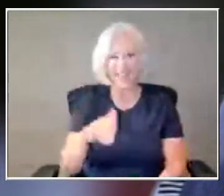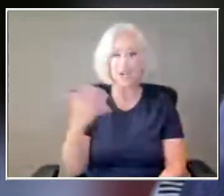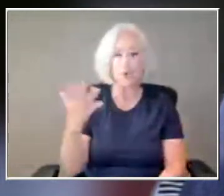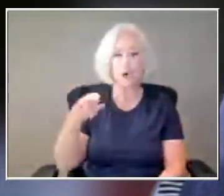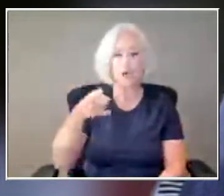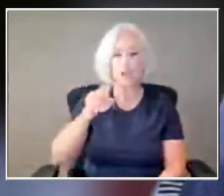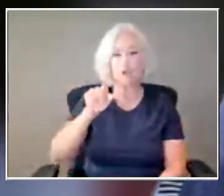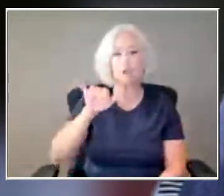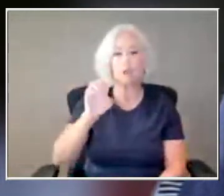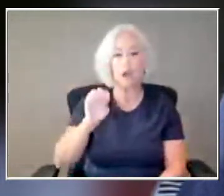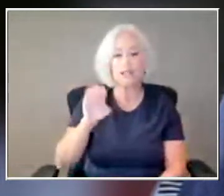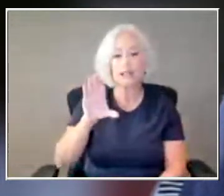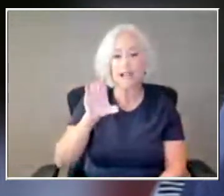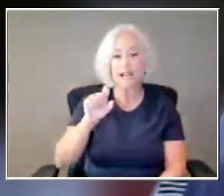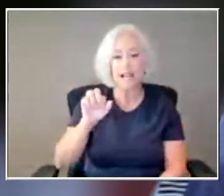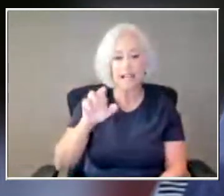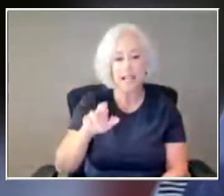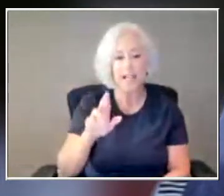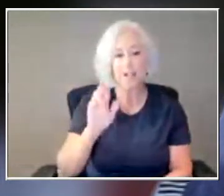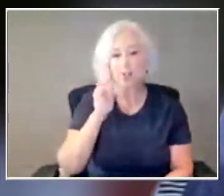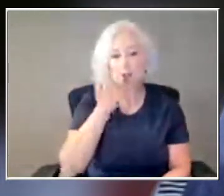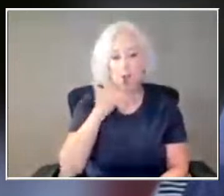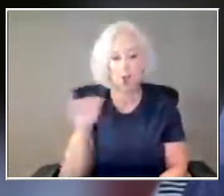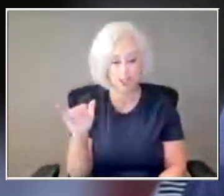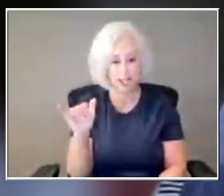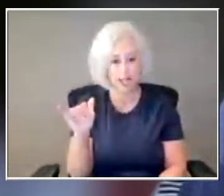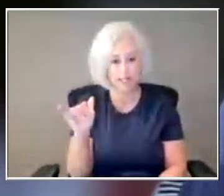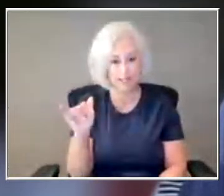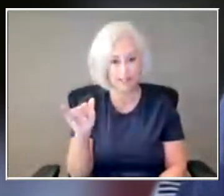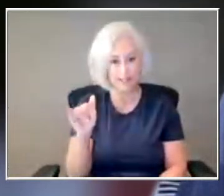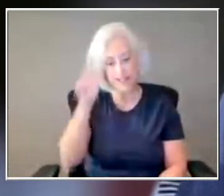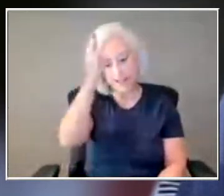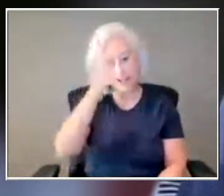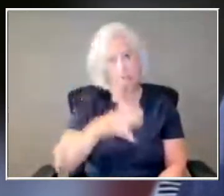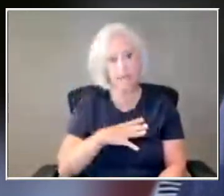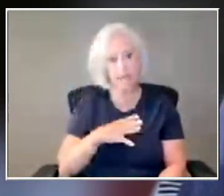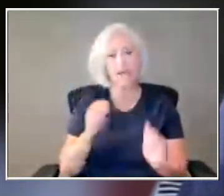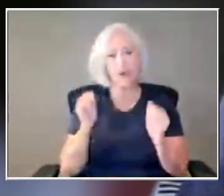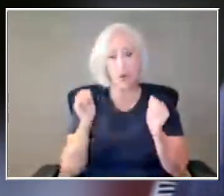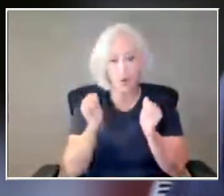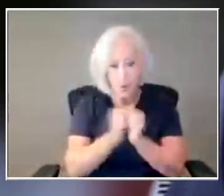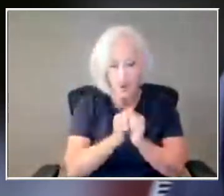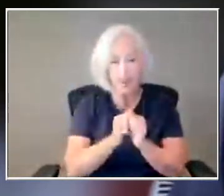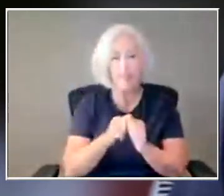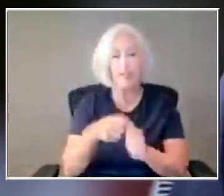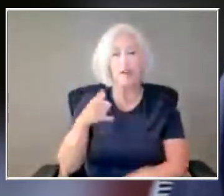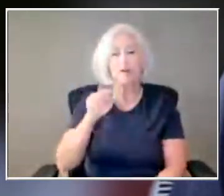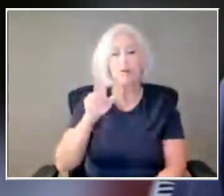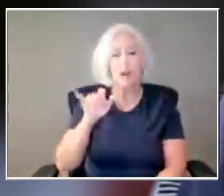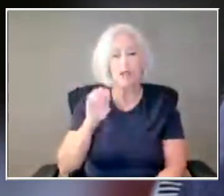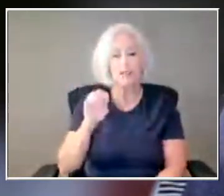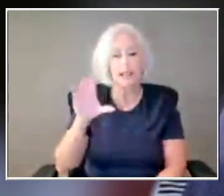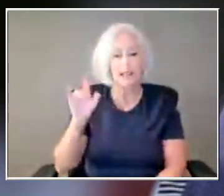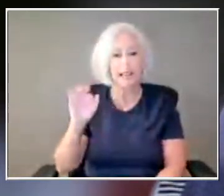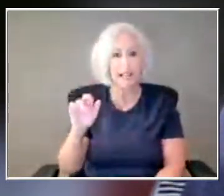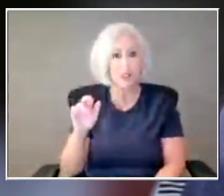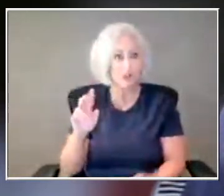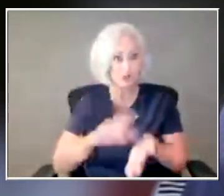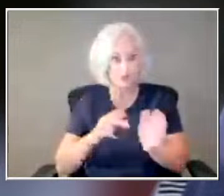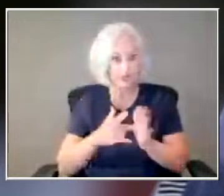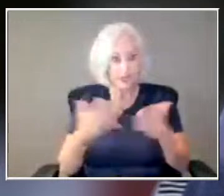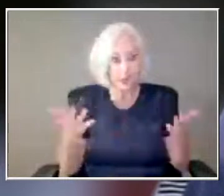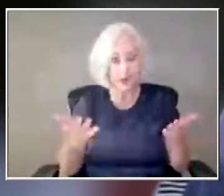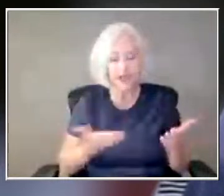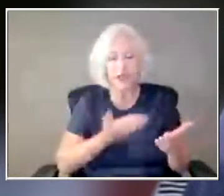like. That is what a man with prostate cancer looks like, knowing that there are no signs. So I make